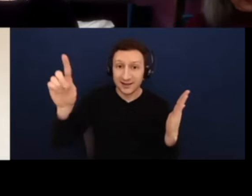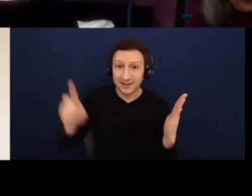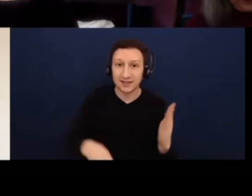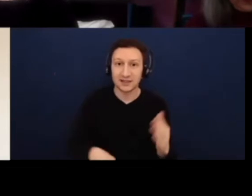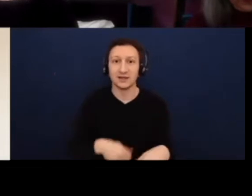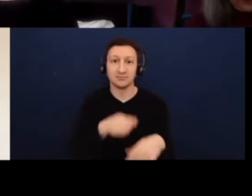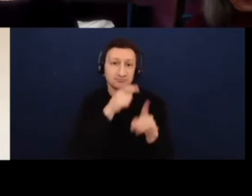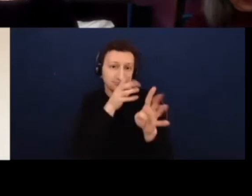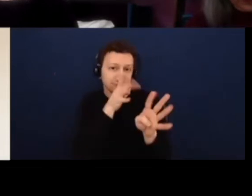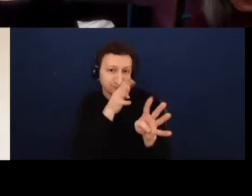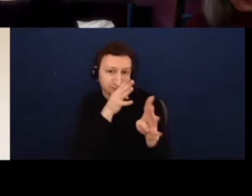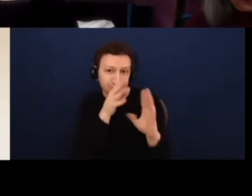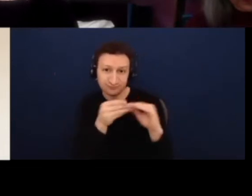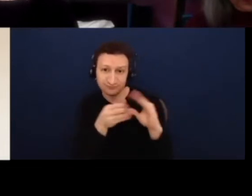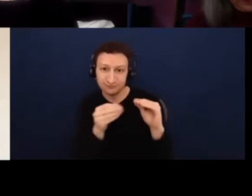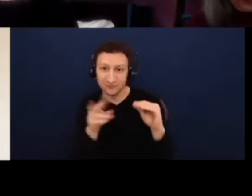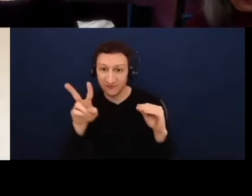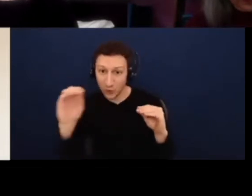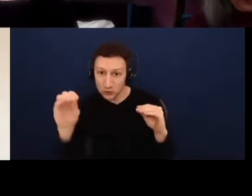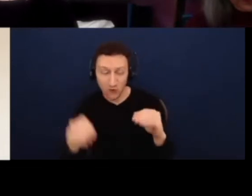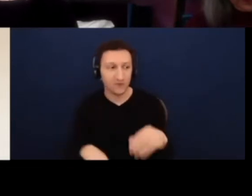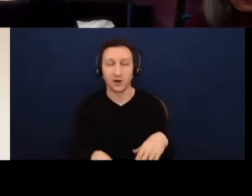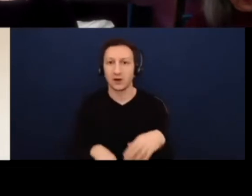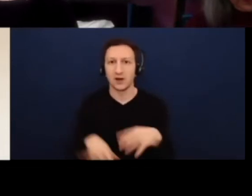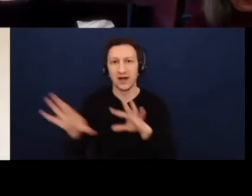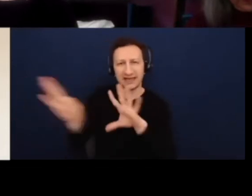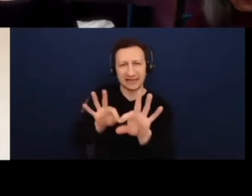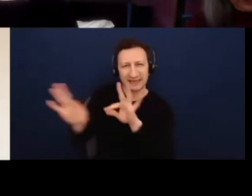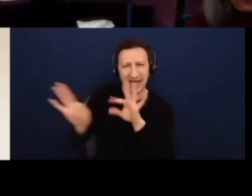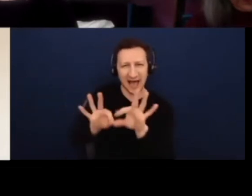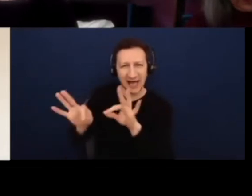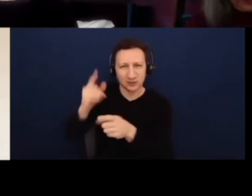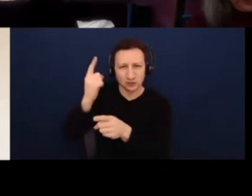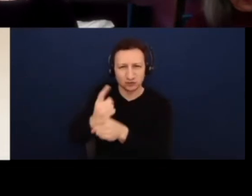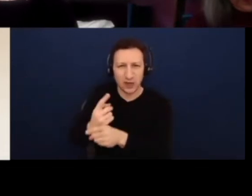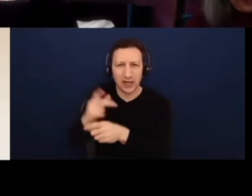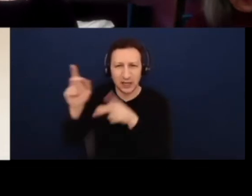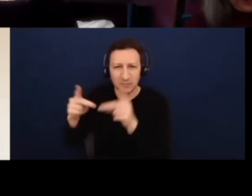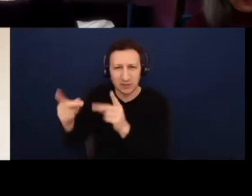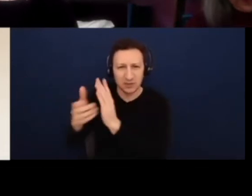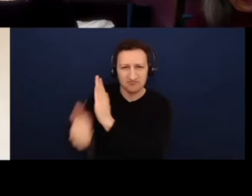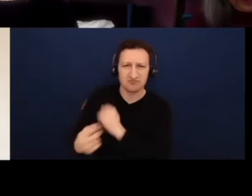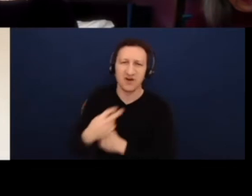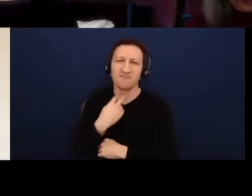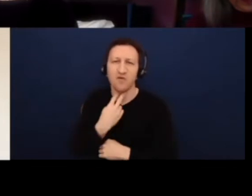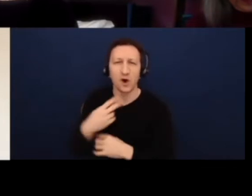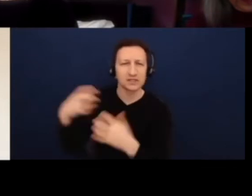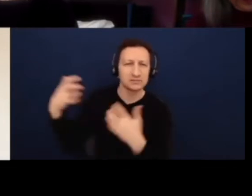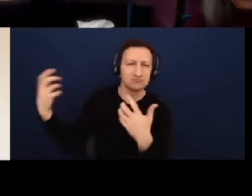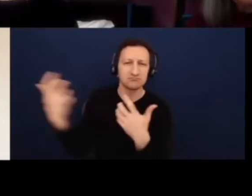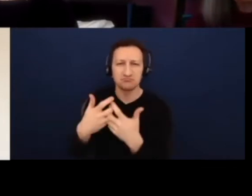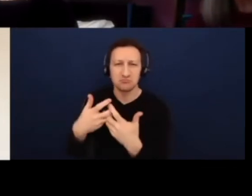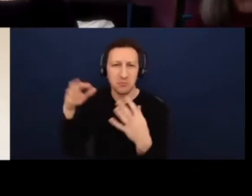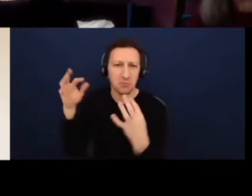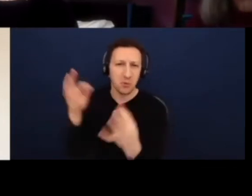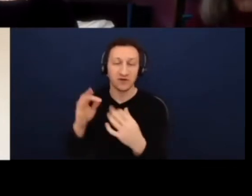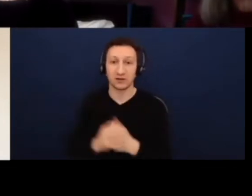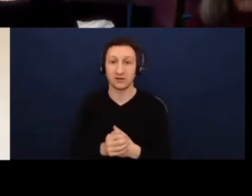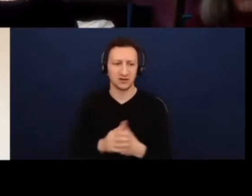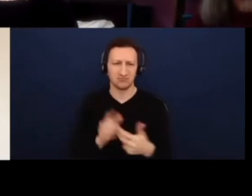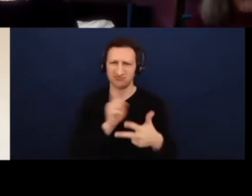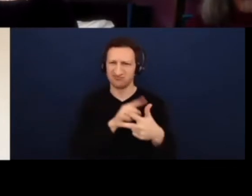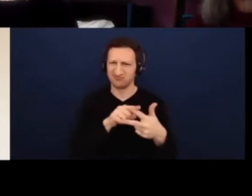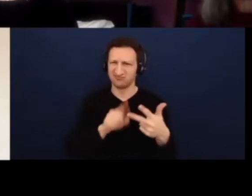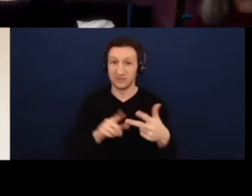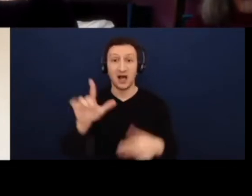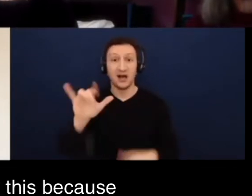and deeply, deeply invested in everything she does. There is not anything that Liz touches that her heart